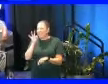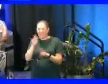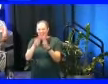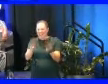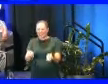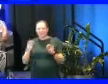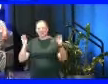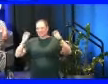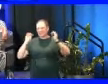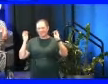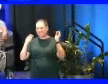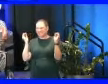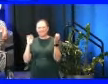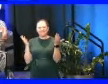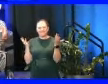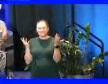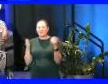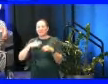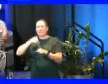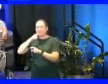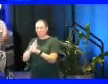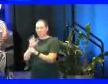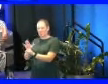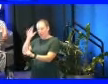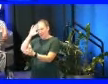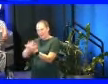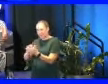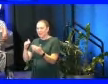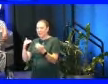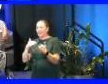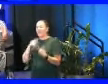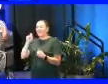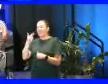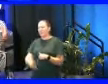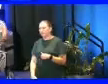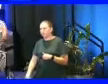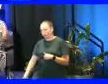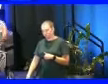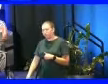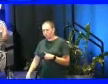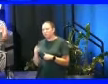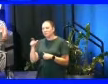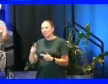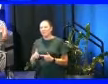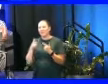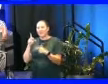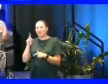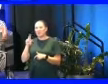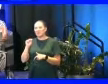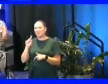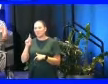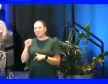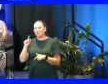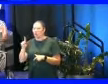place, nowhere. So my sister's husband, he had his leg amputated and he was living in Dundalk and we did